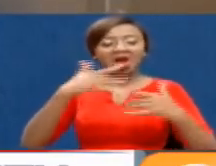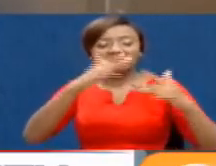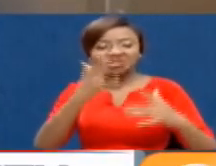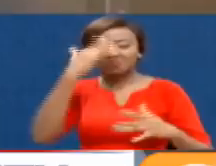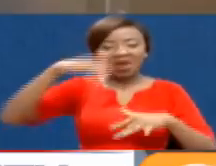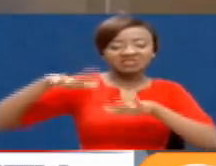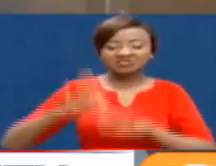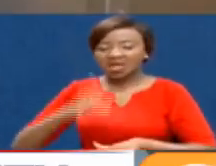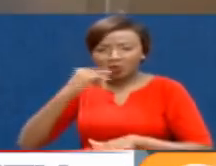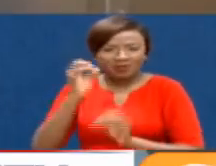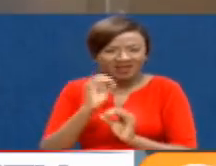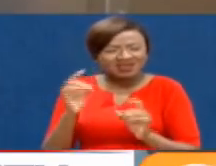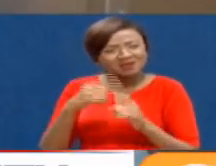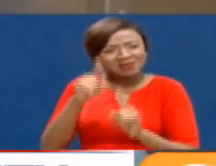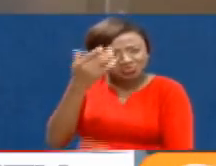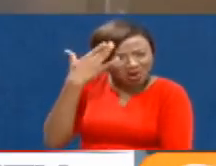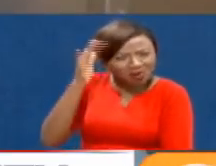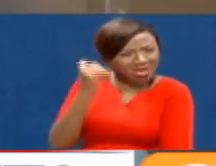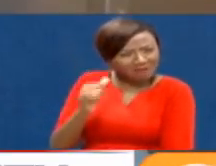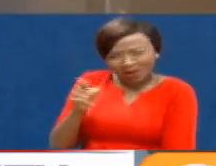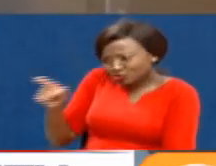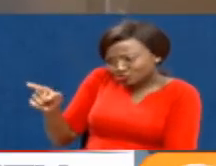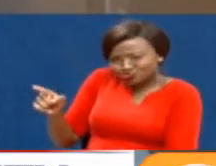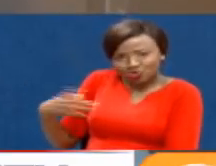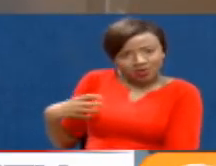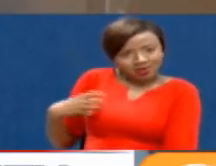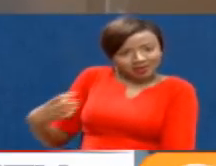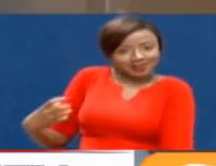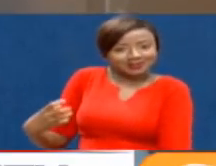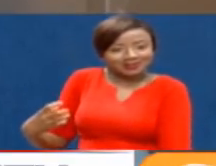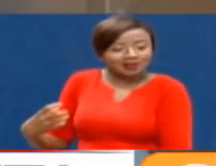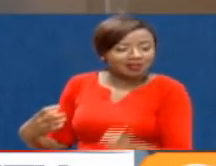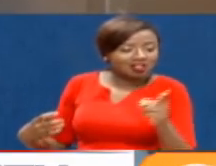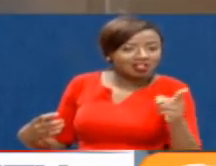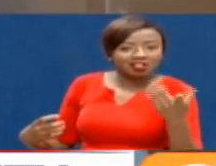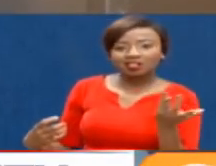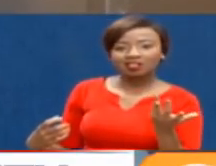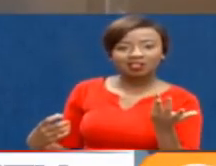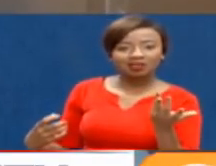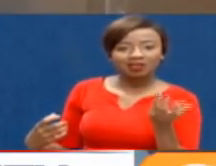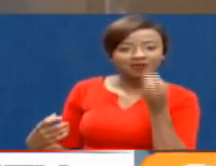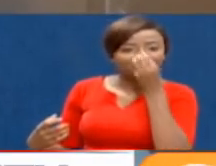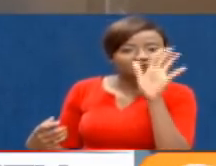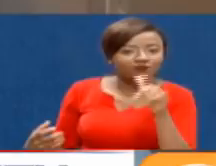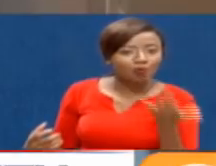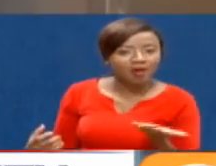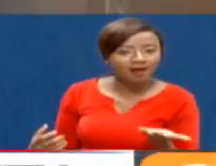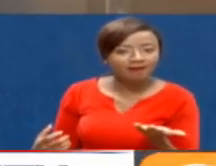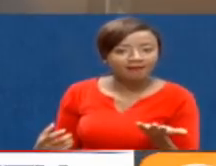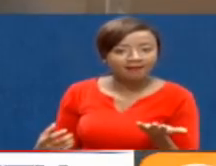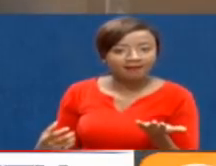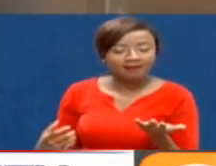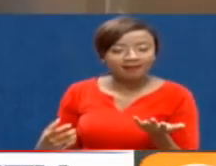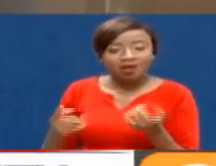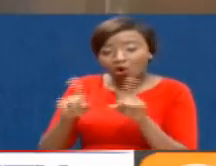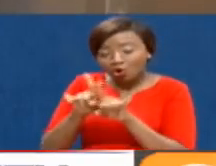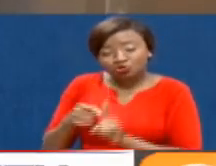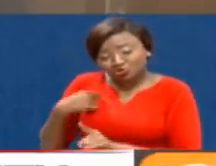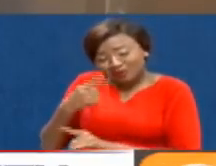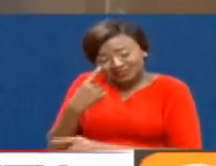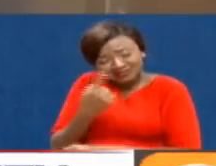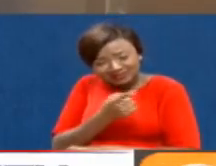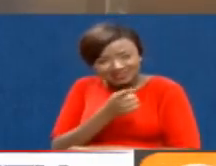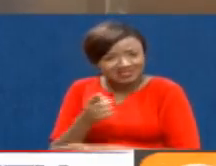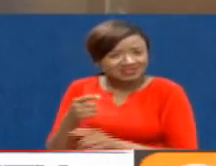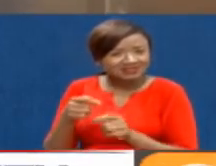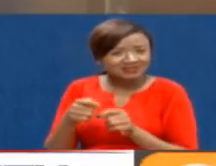home? And you don't realize they're speaking from a point of privilege, but also this sort of brutality where I don't know if it is